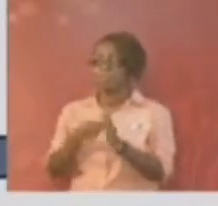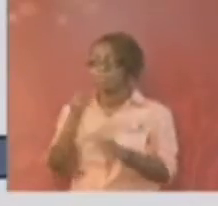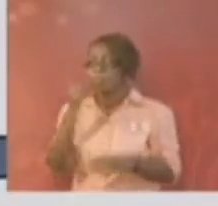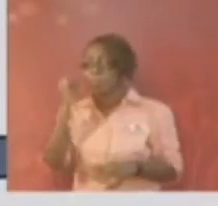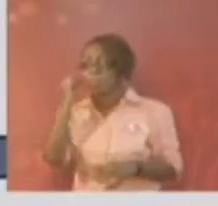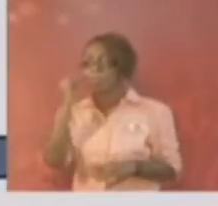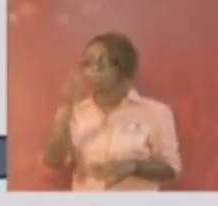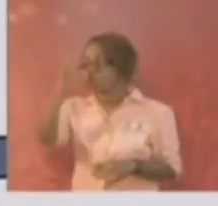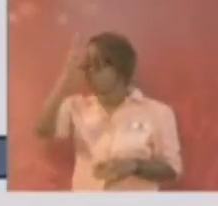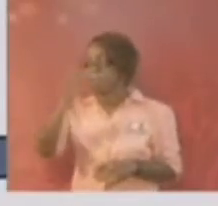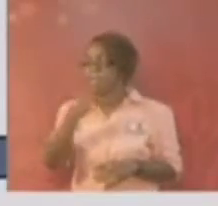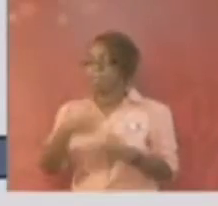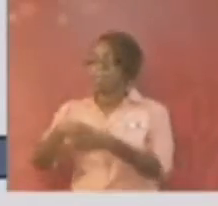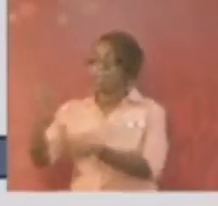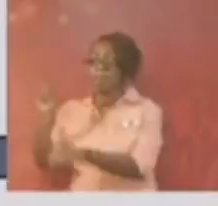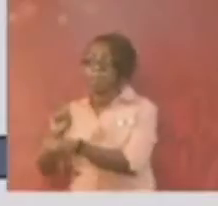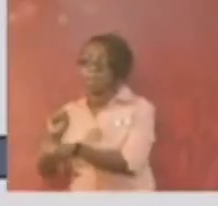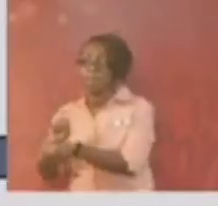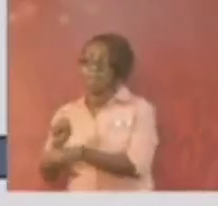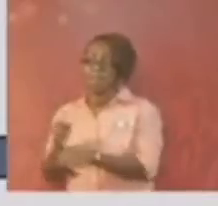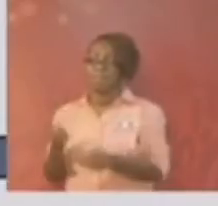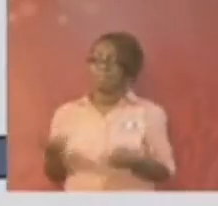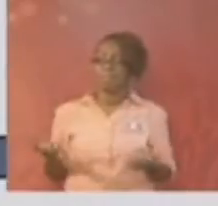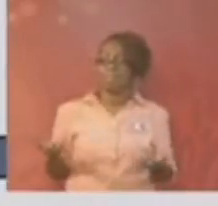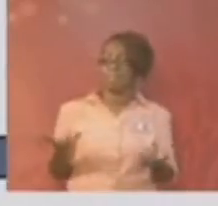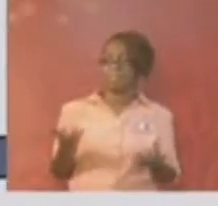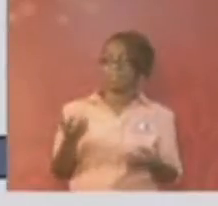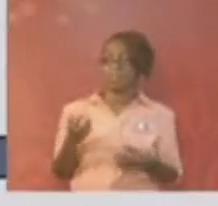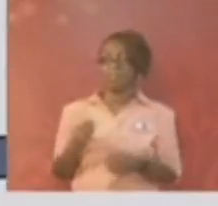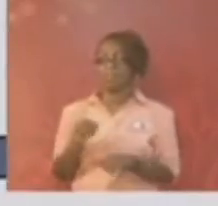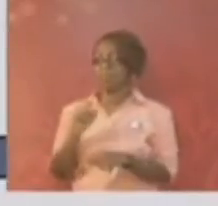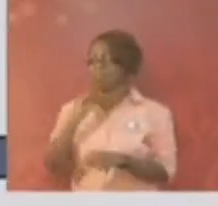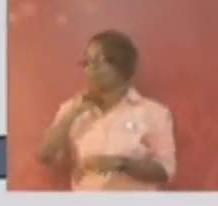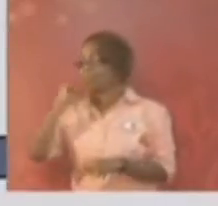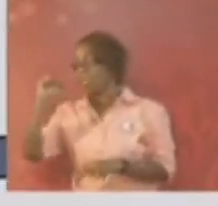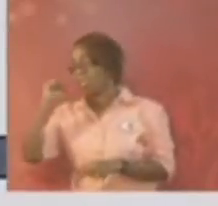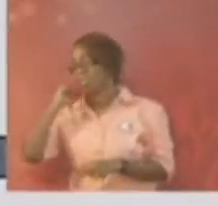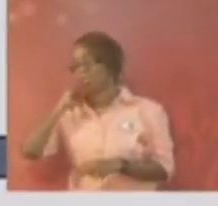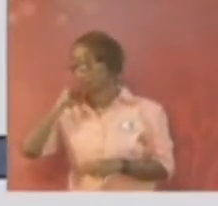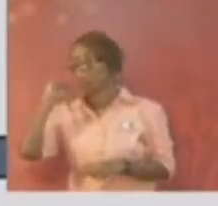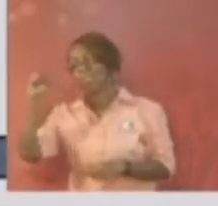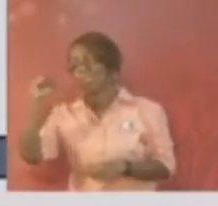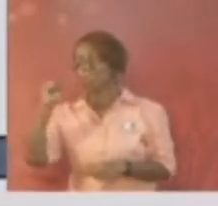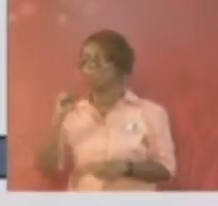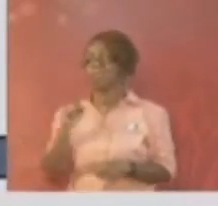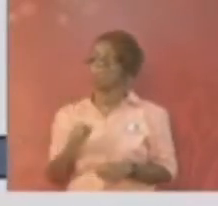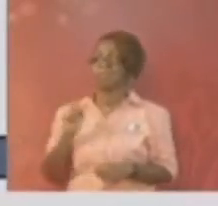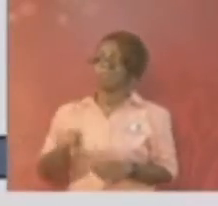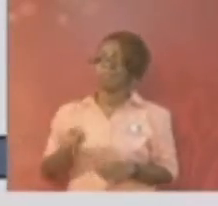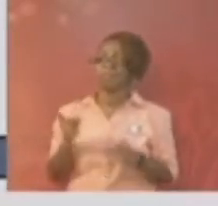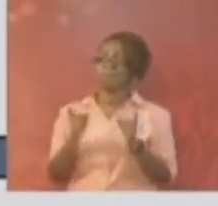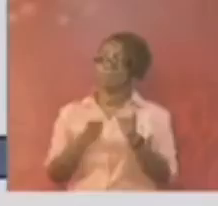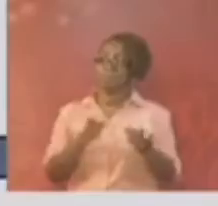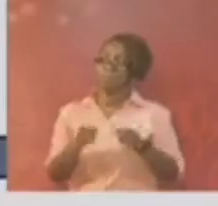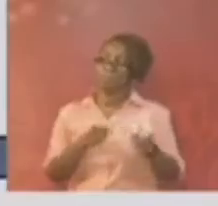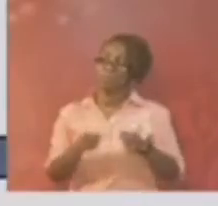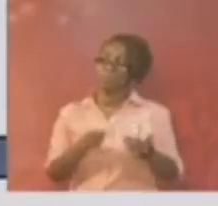have also proved to be significant stressors that have had to be managed.